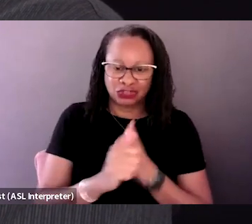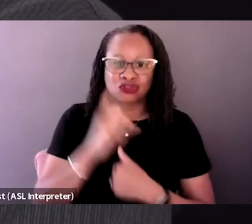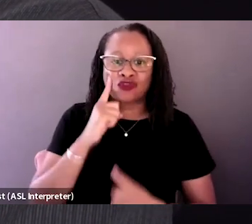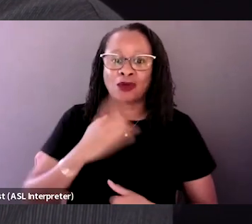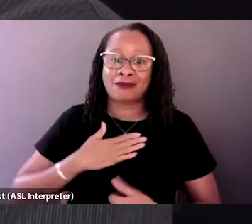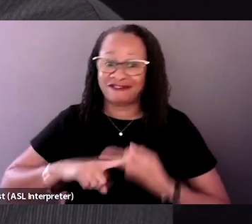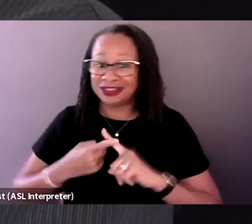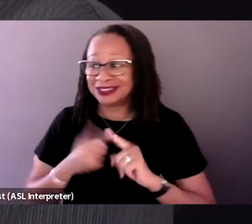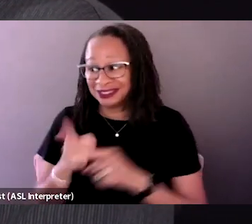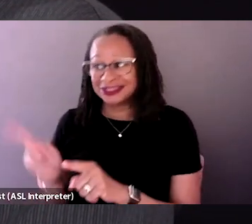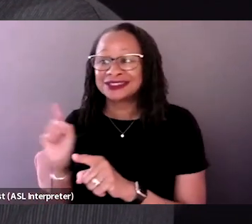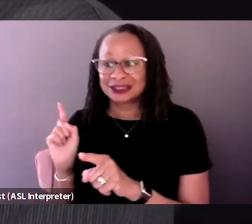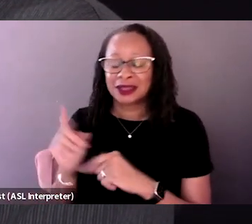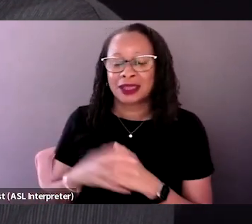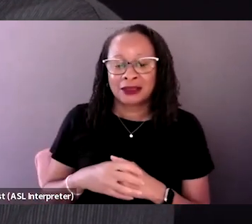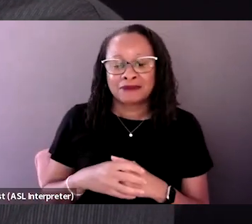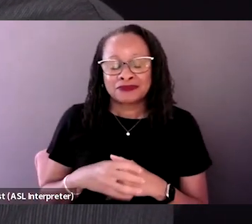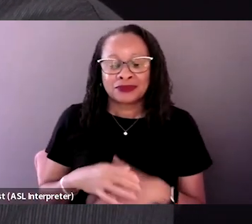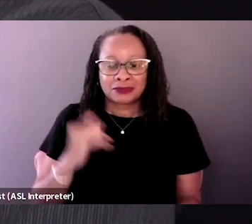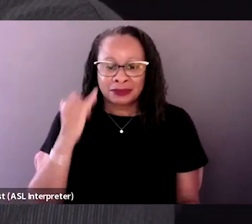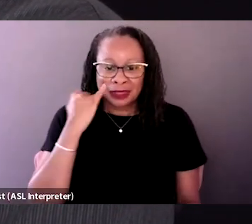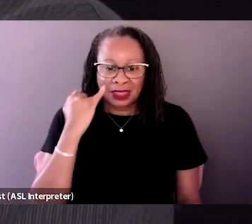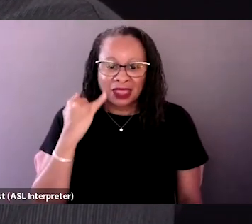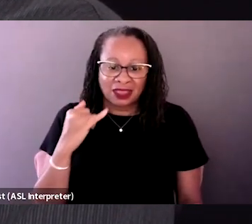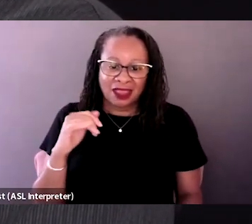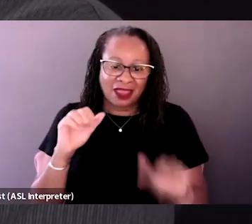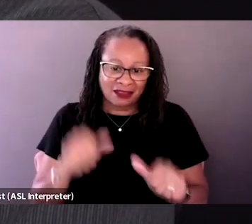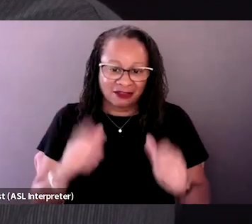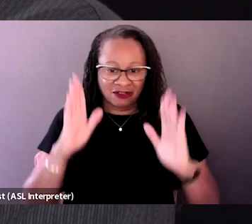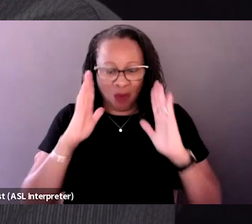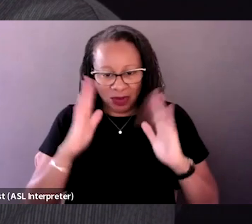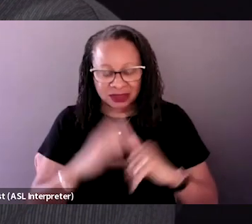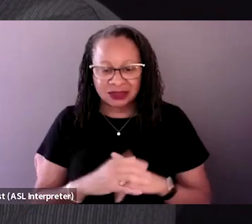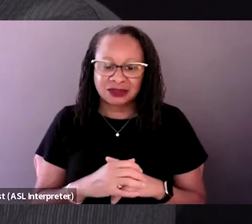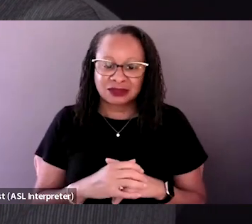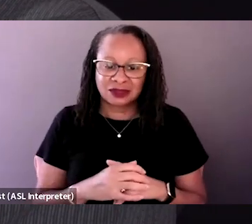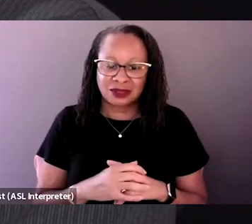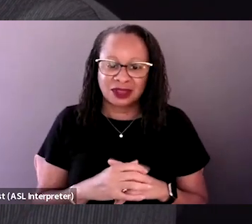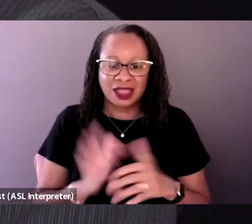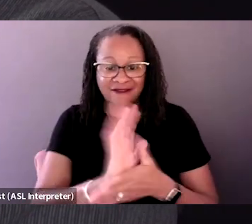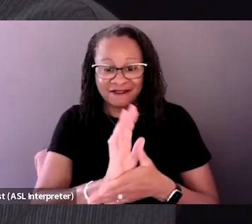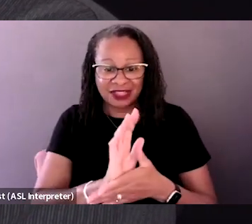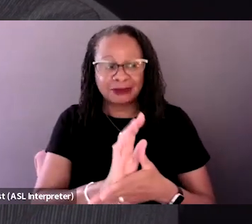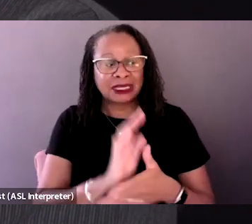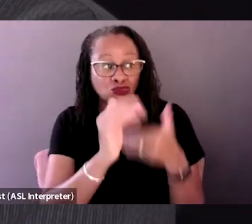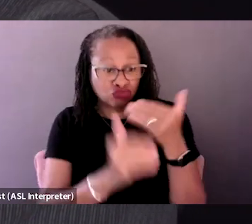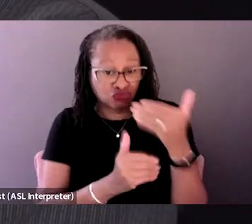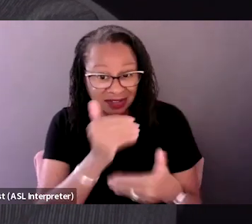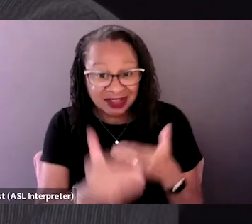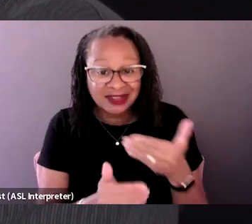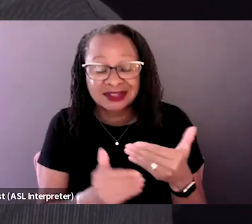maybe dangerous for my friend if I will focus it on